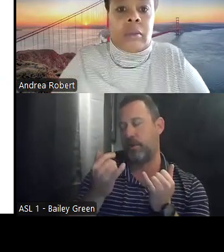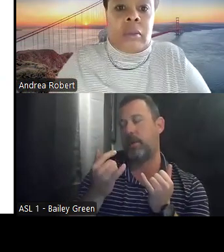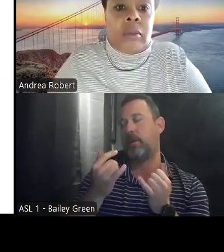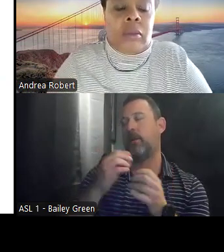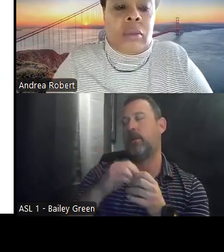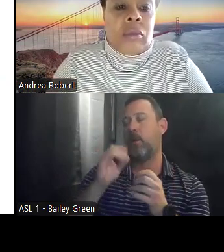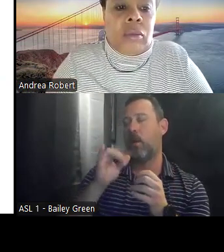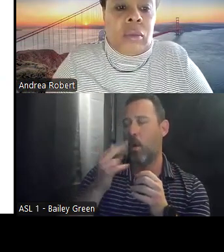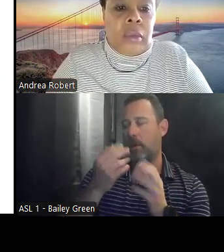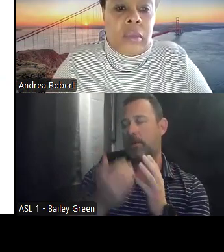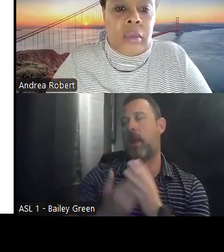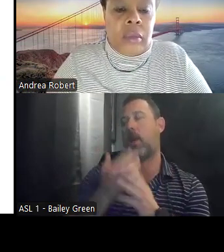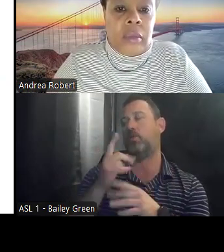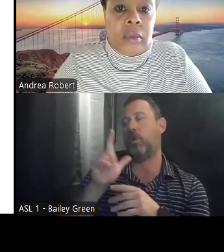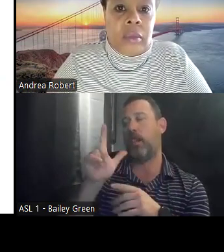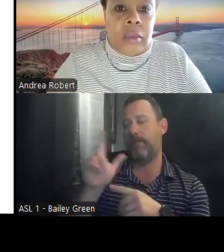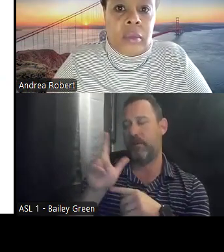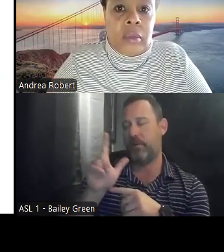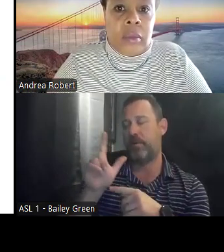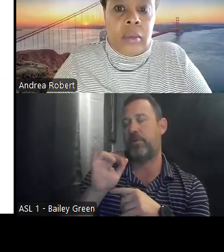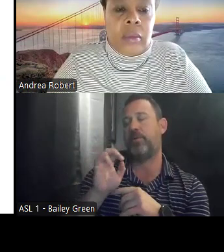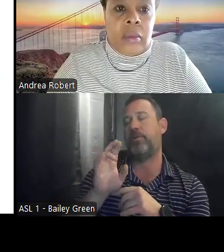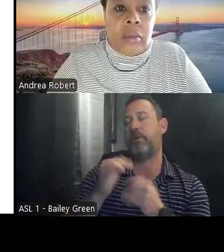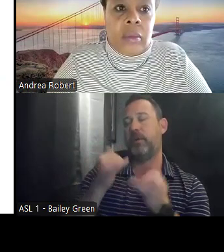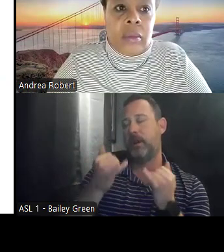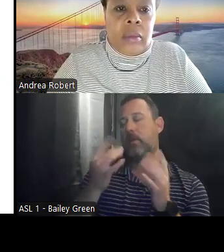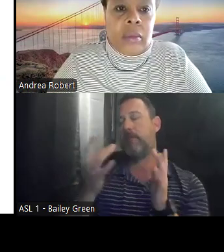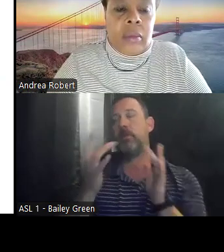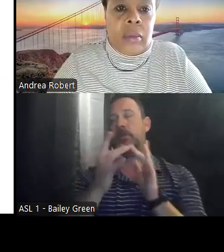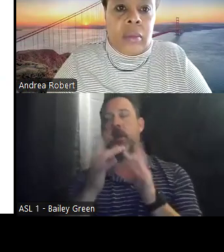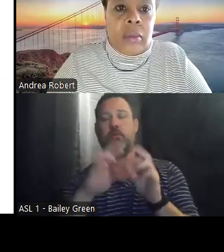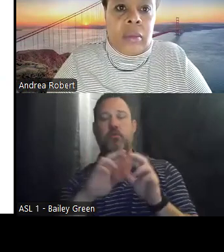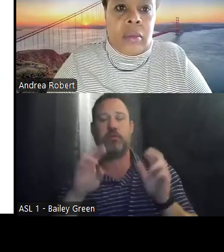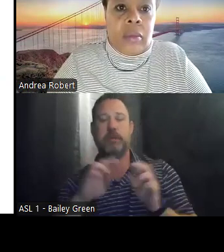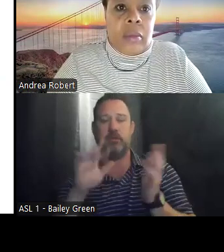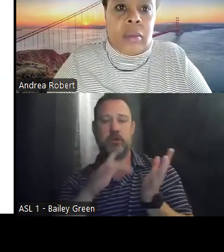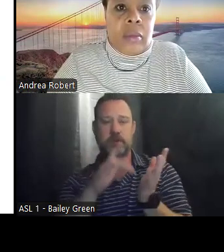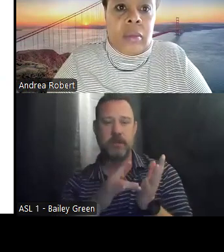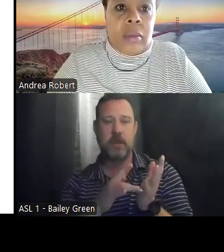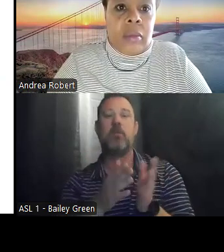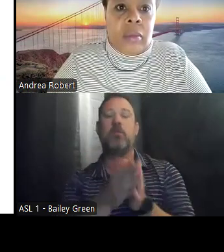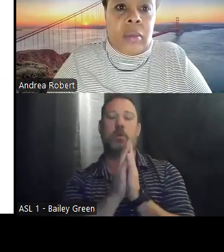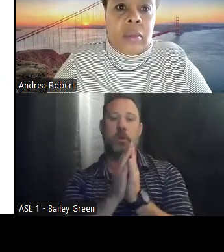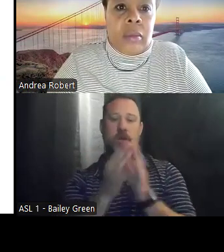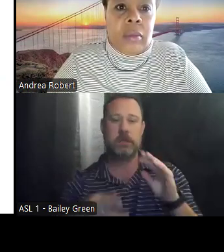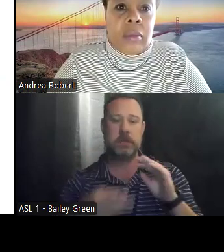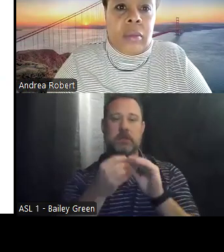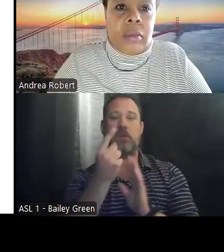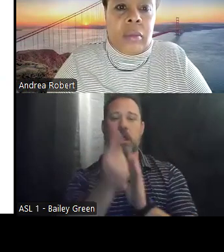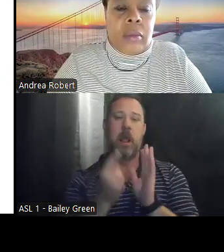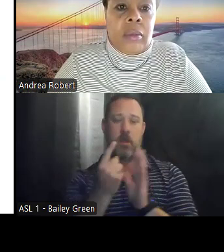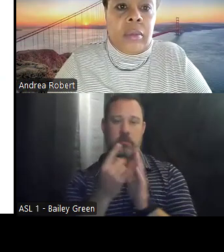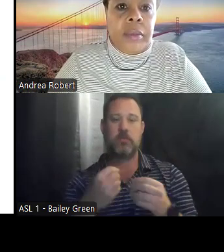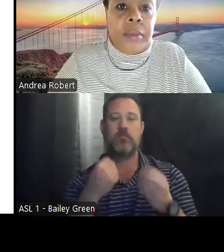that has now moved to his liver. We've reached out to our regional center, requested additional hours. We were